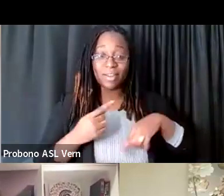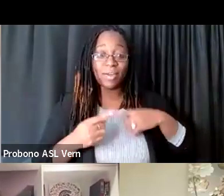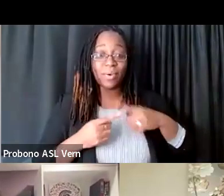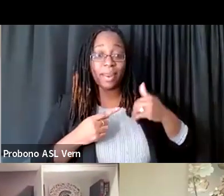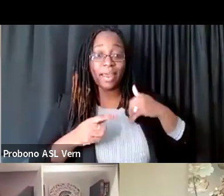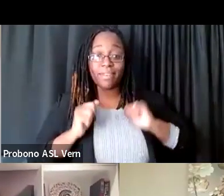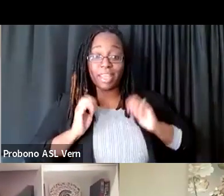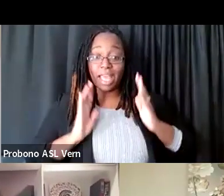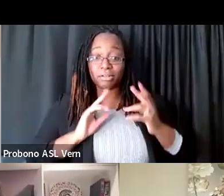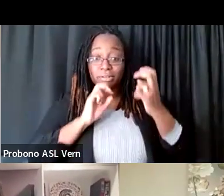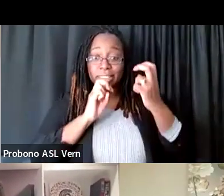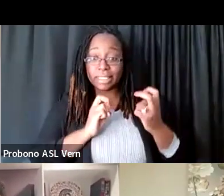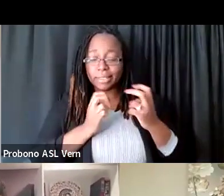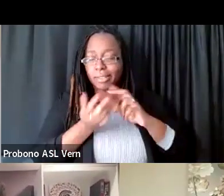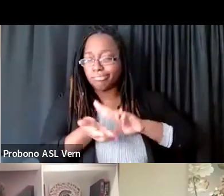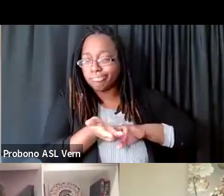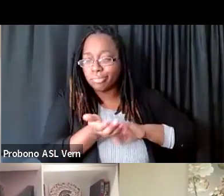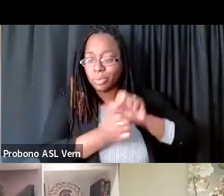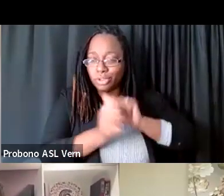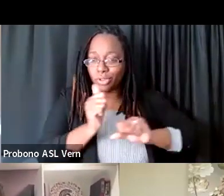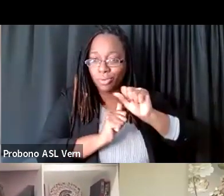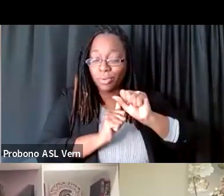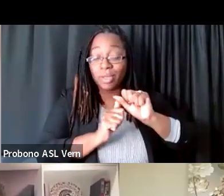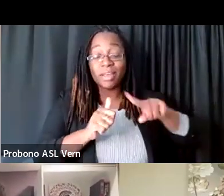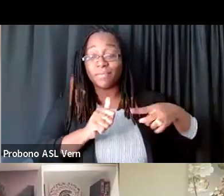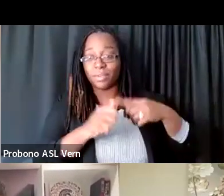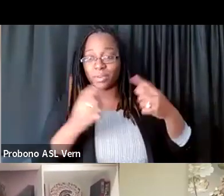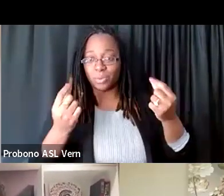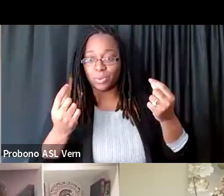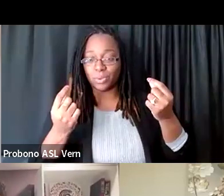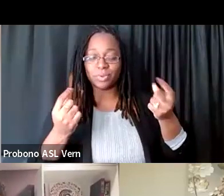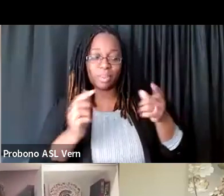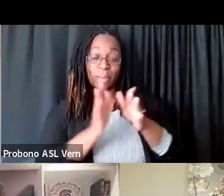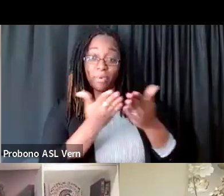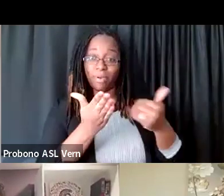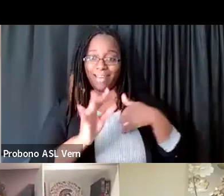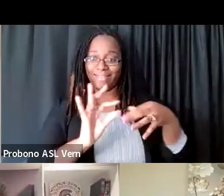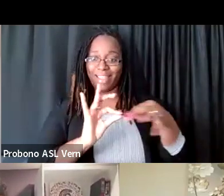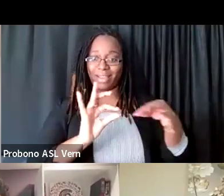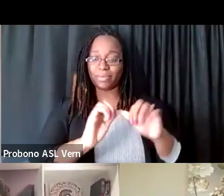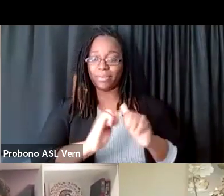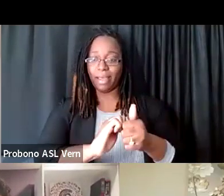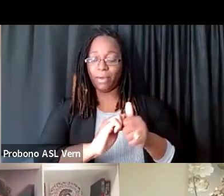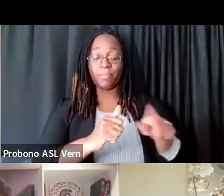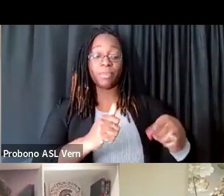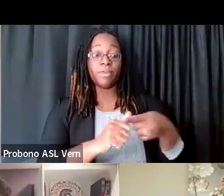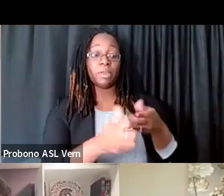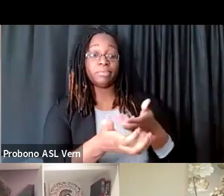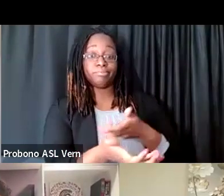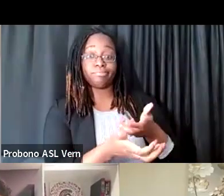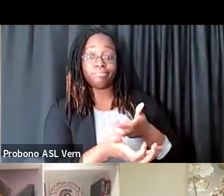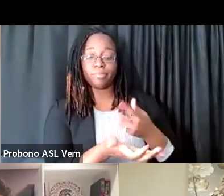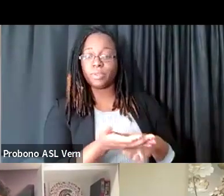check in with each other, one of the first things that they're doing, and this book has language for that, one of the first things that they're doing is talking about